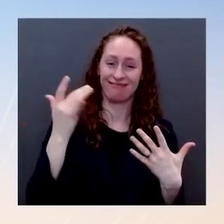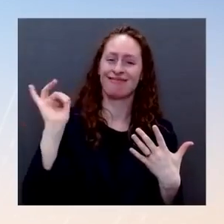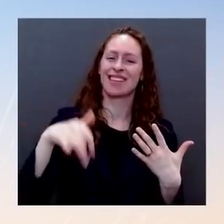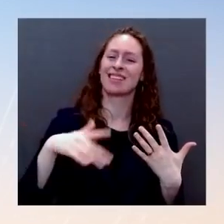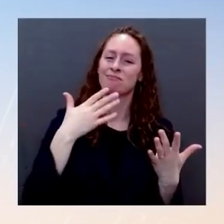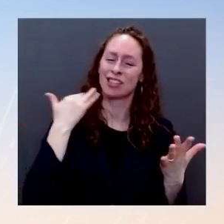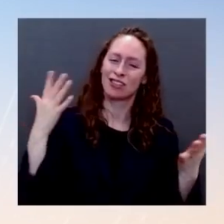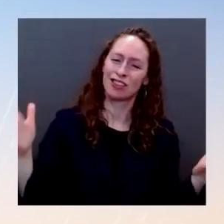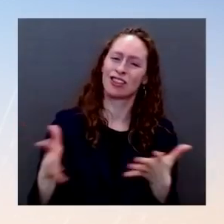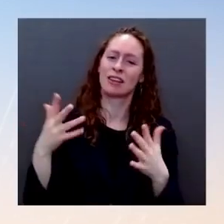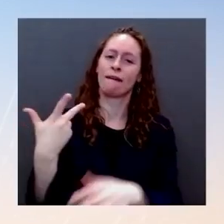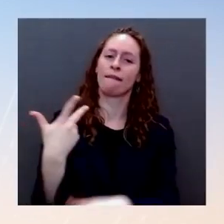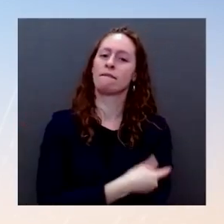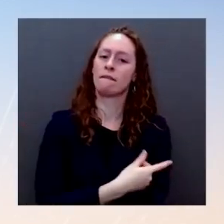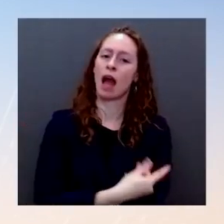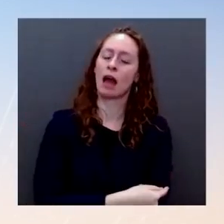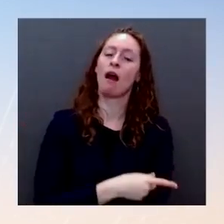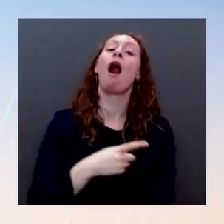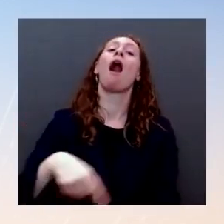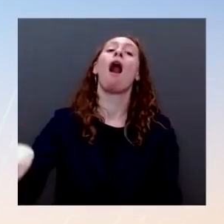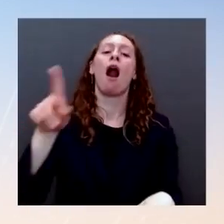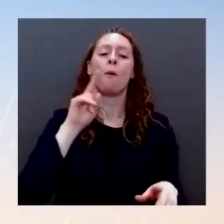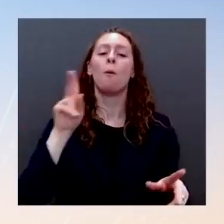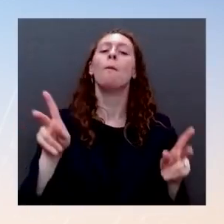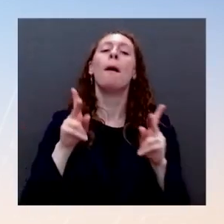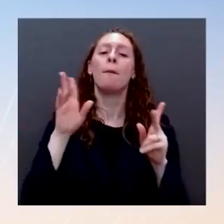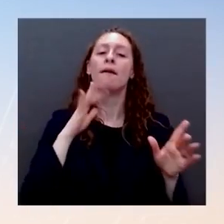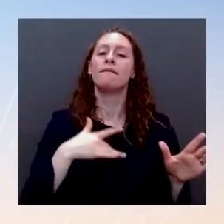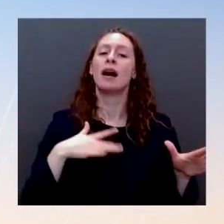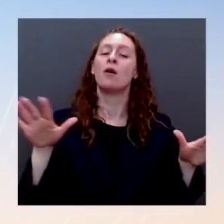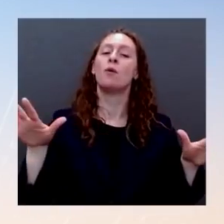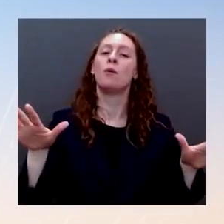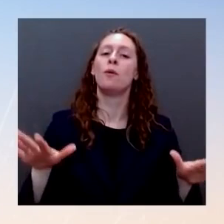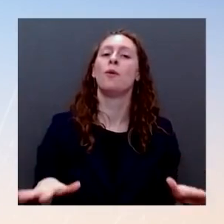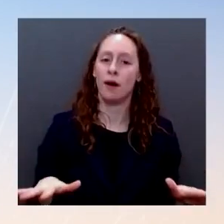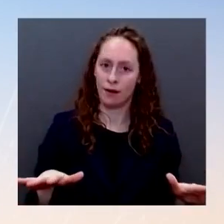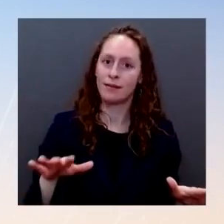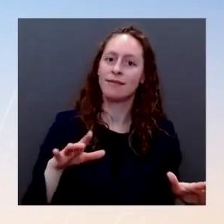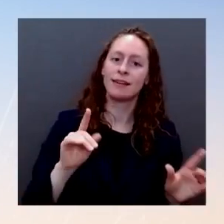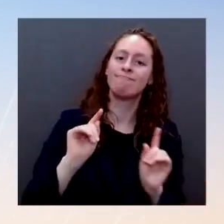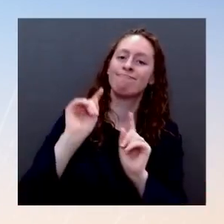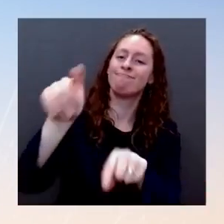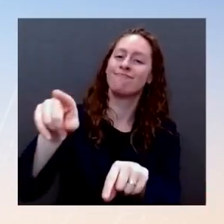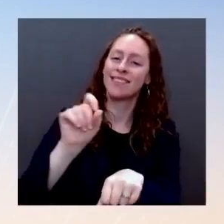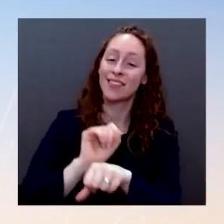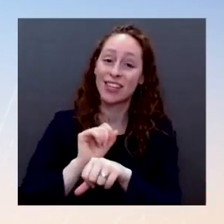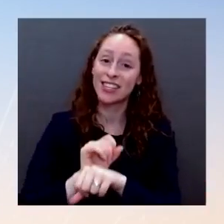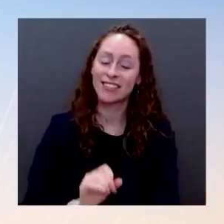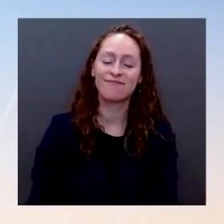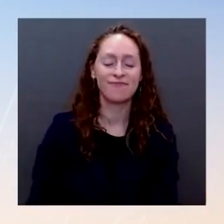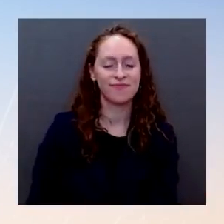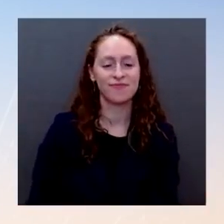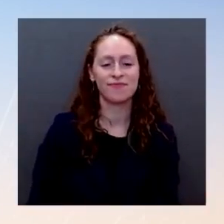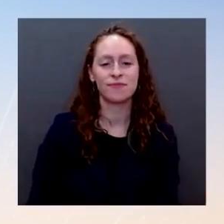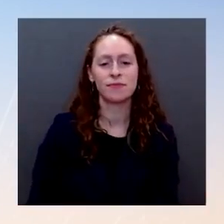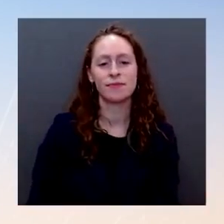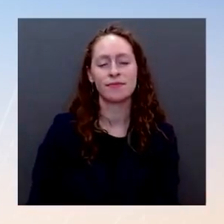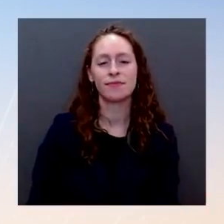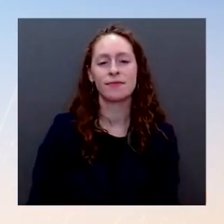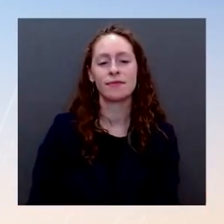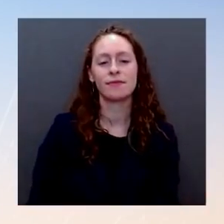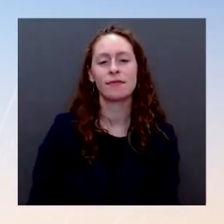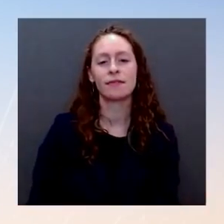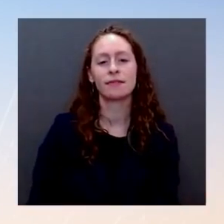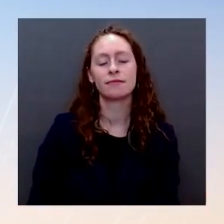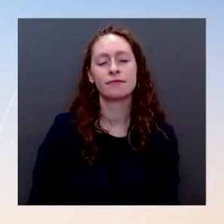well. I want to ask one more question related to the workforce. The White House Labor Task Force, led by Vice President Harris,